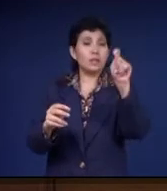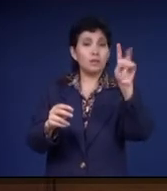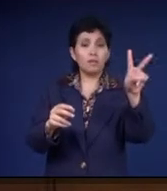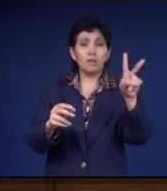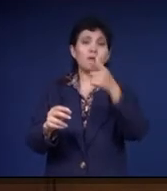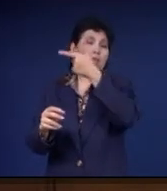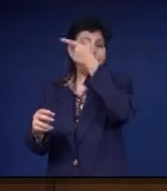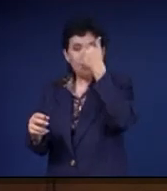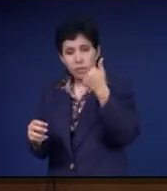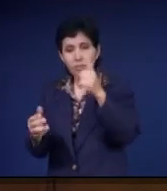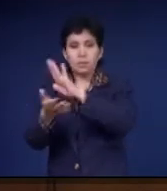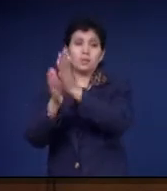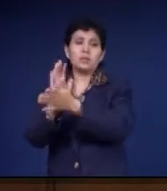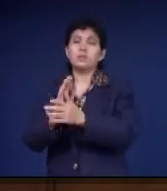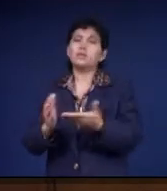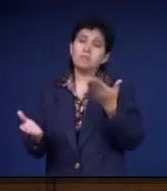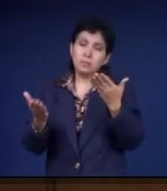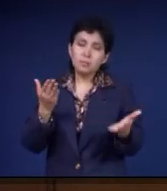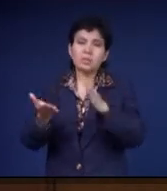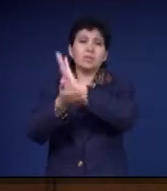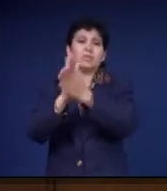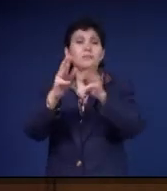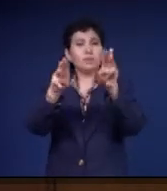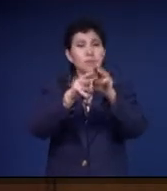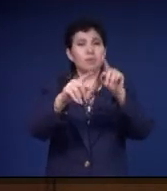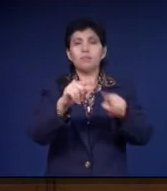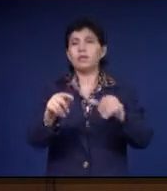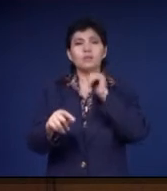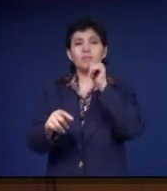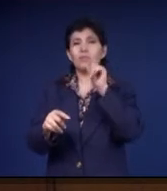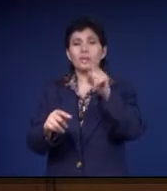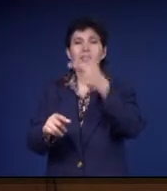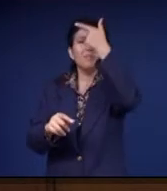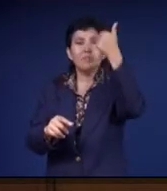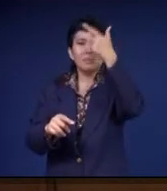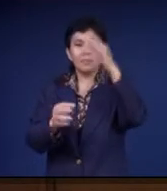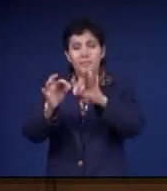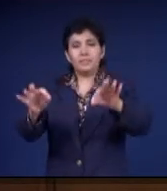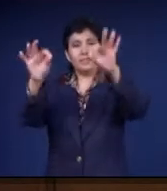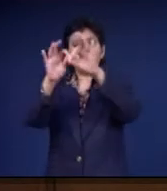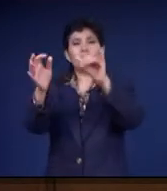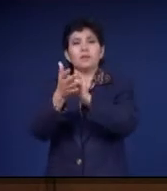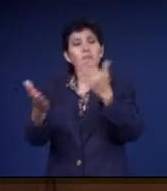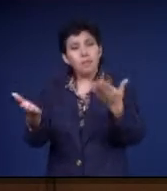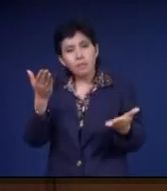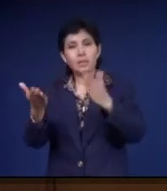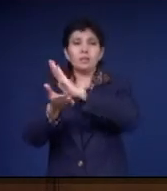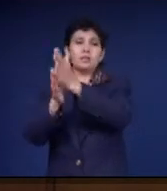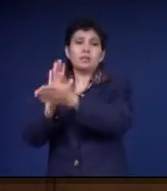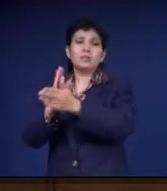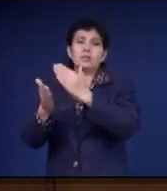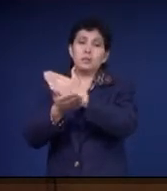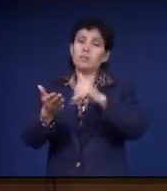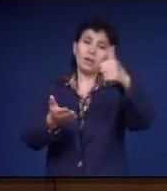the aggression. It might be because the aggression caused the people to watch more TV, or it might be because